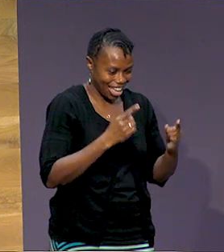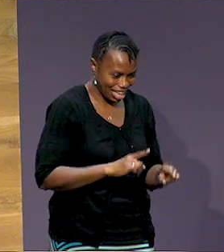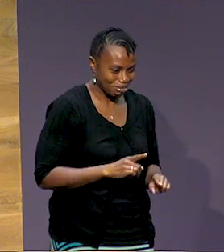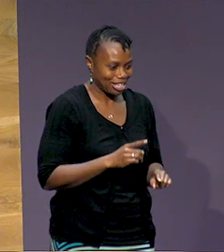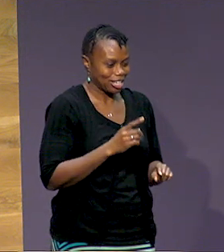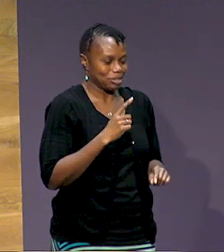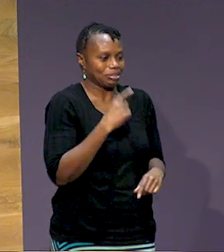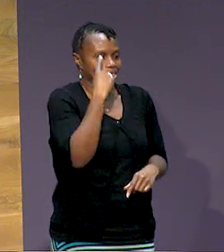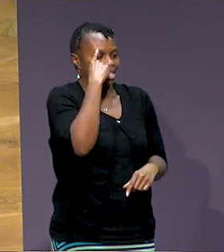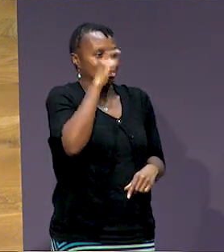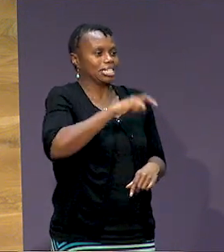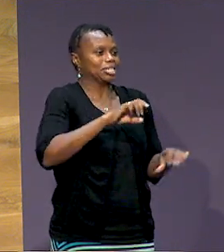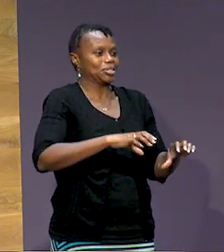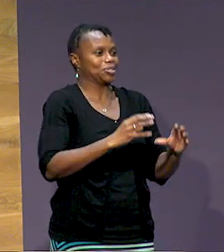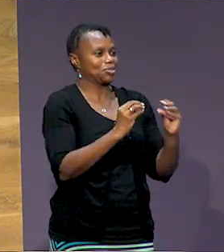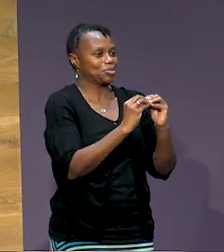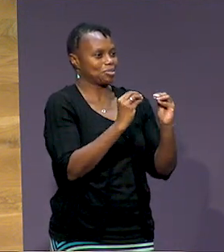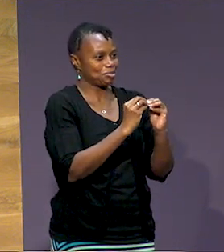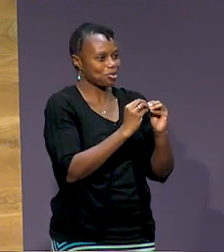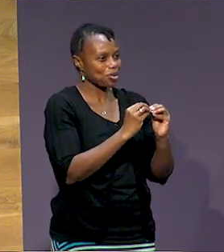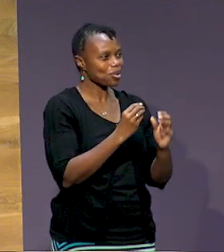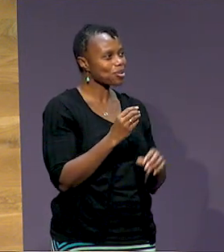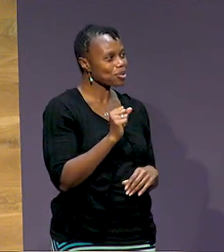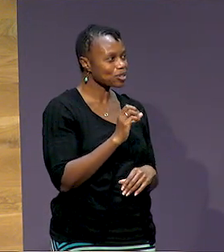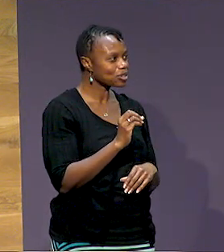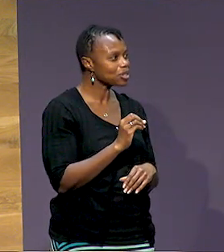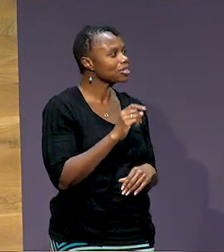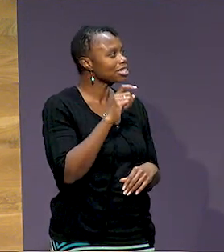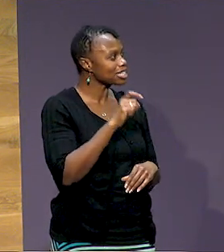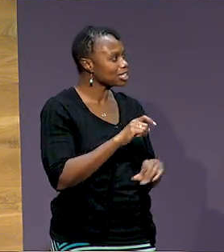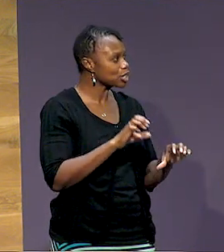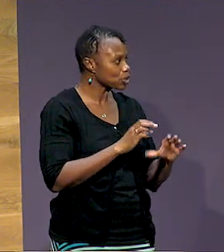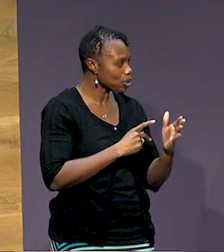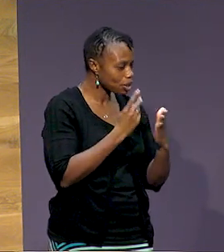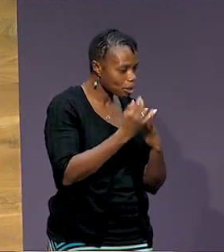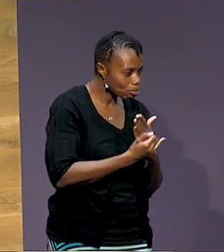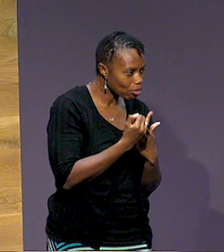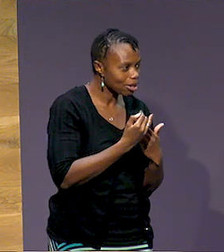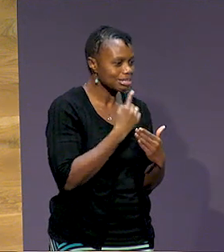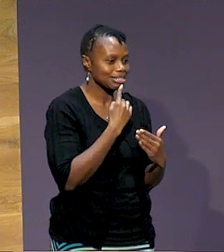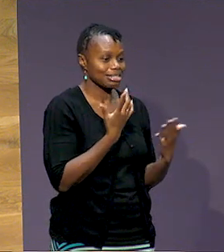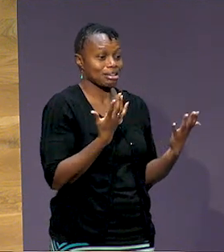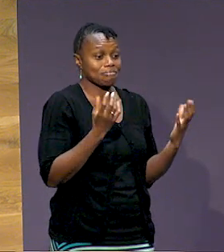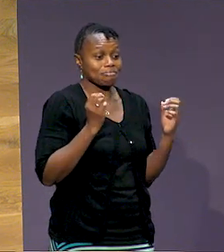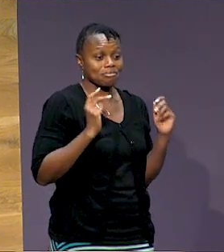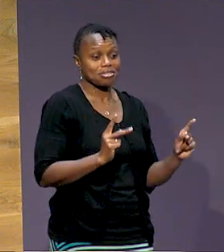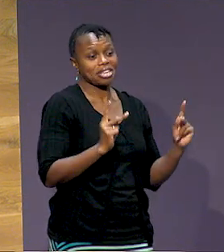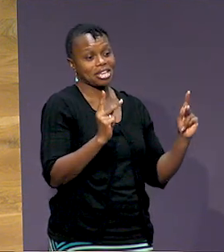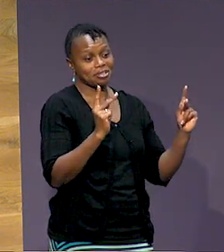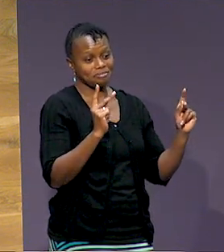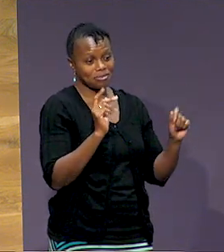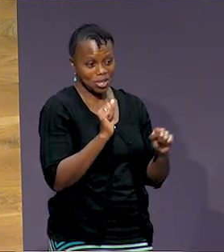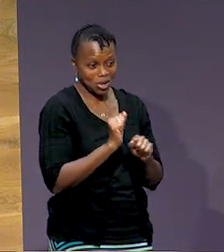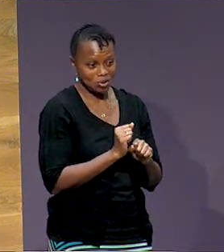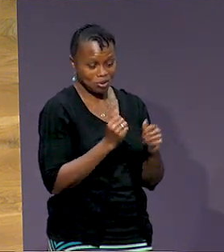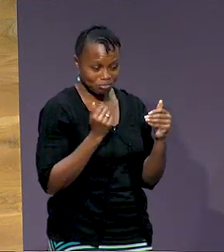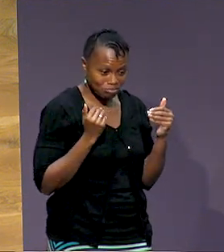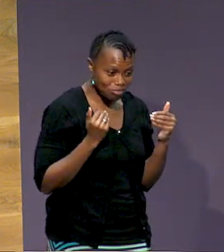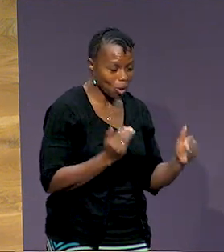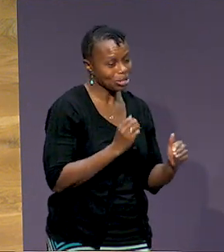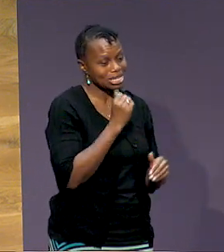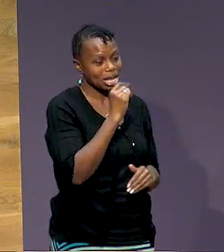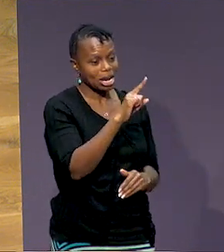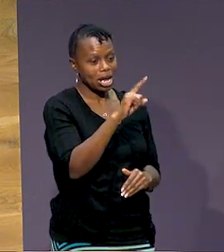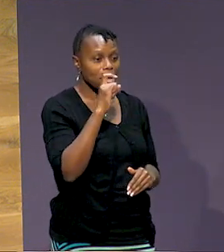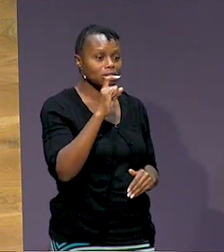then, you just have to have your project and say, okay, we work on this. Yes, it's not 100% perfect,